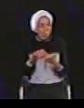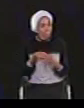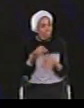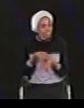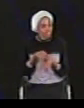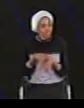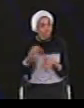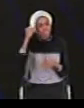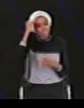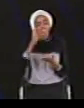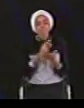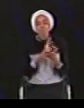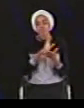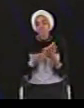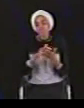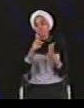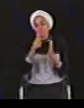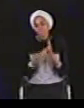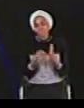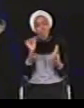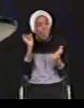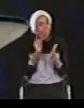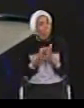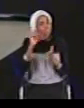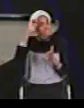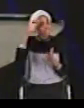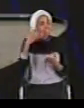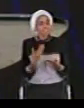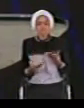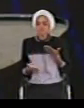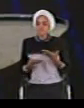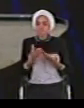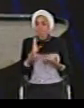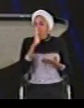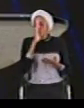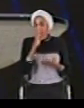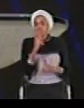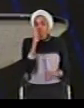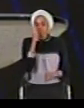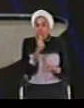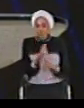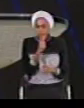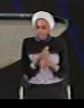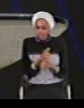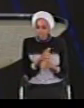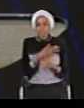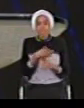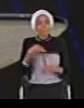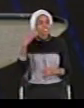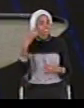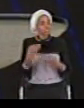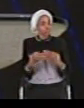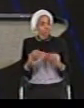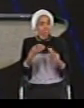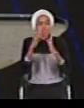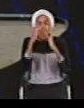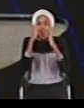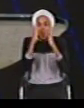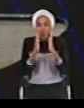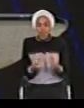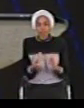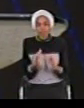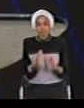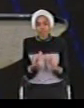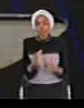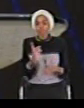his righteousness, that he might be just and the justifier, the one that sets